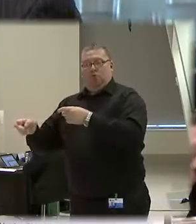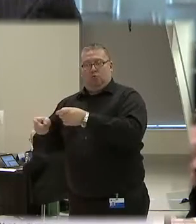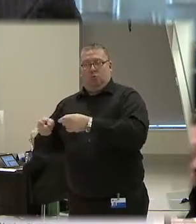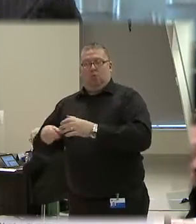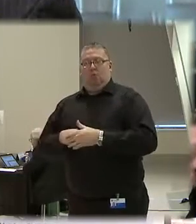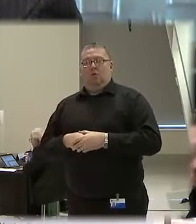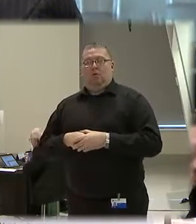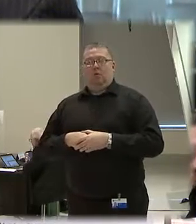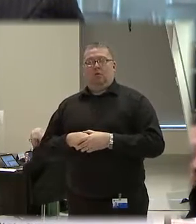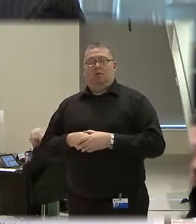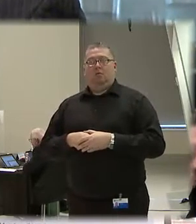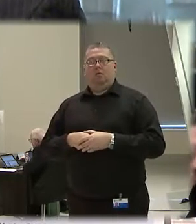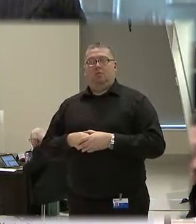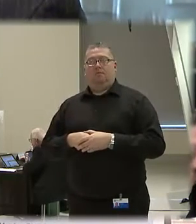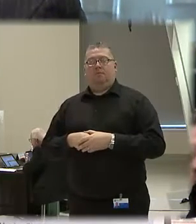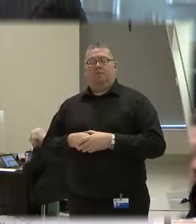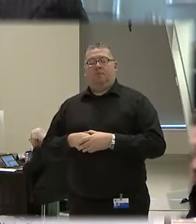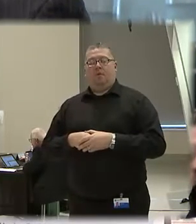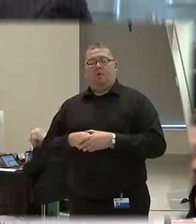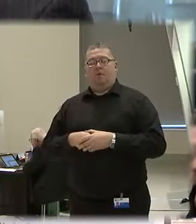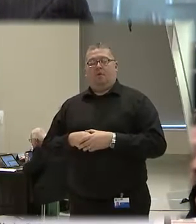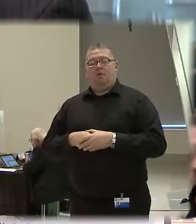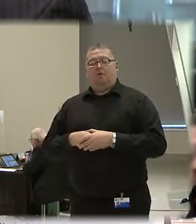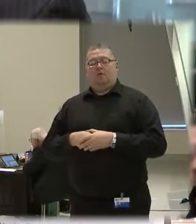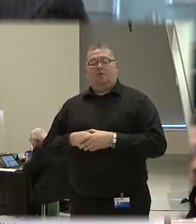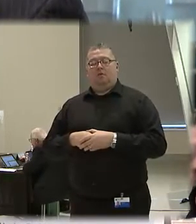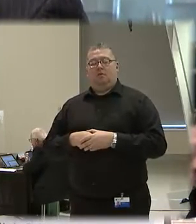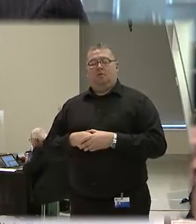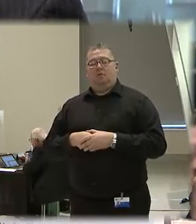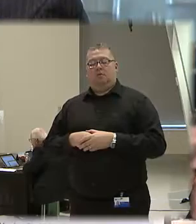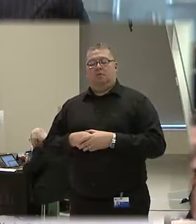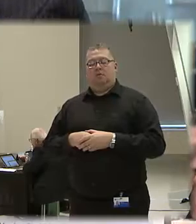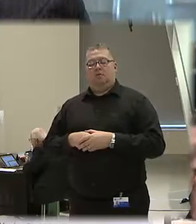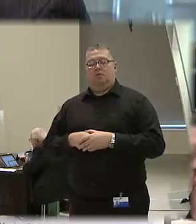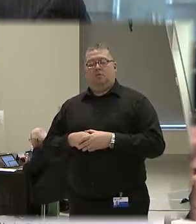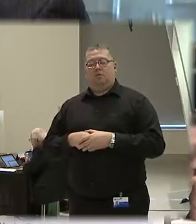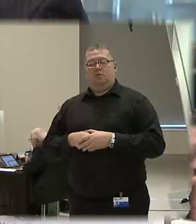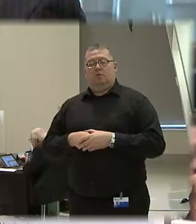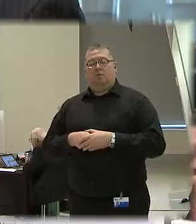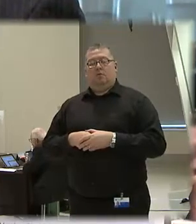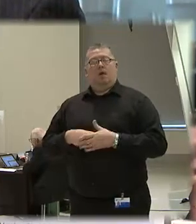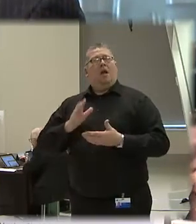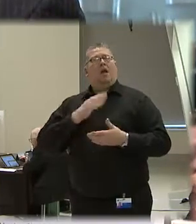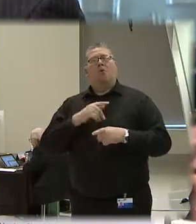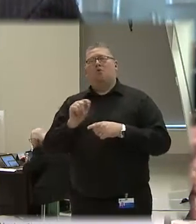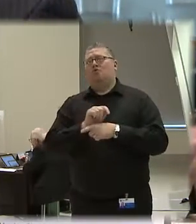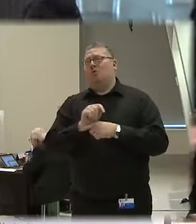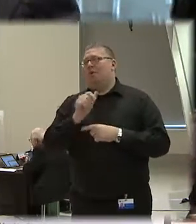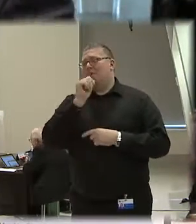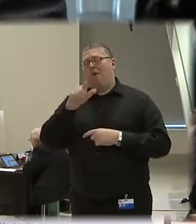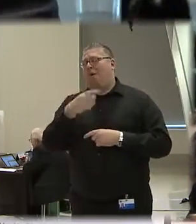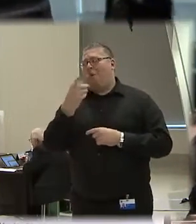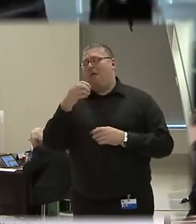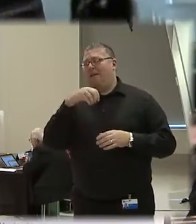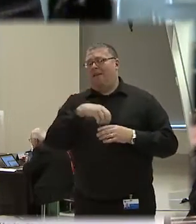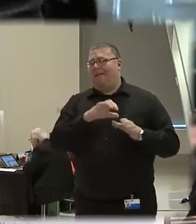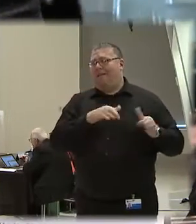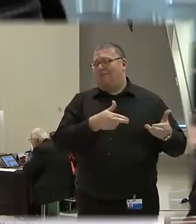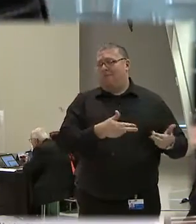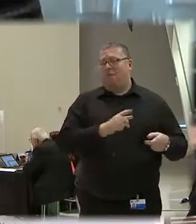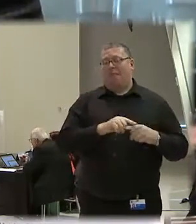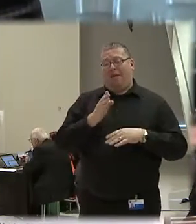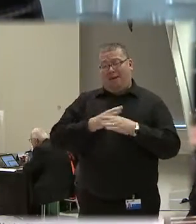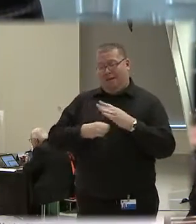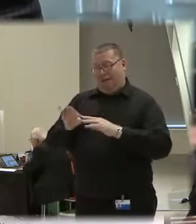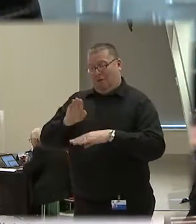plays into our tactics. The delivery of our training was not just classroom and hands-on training, but